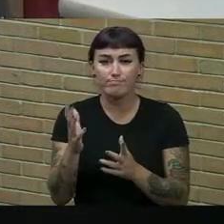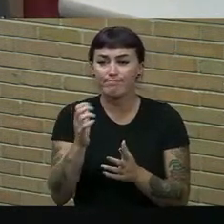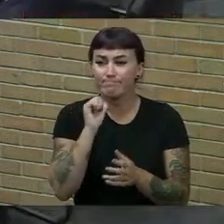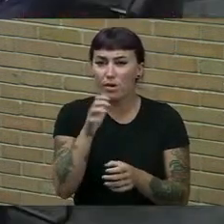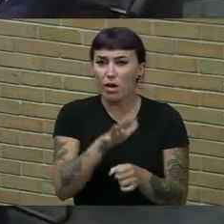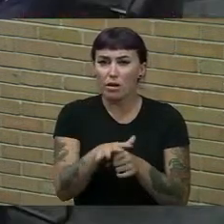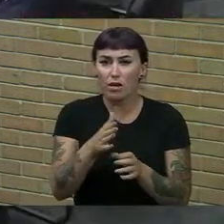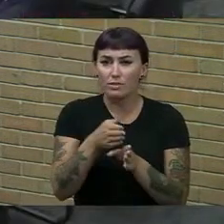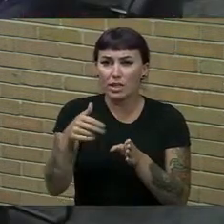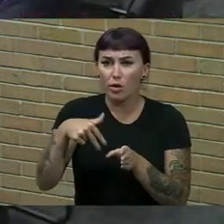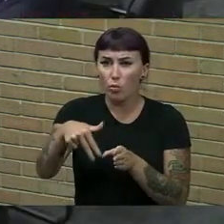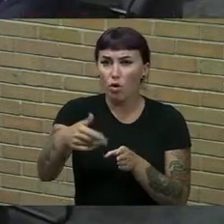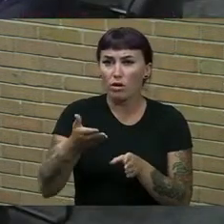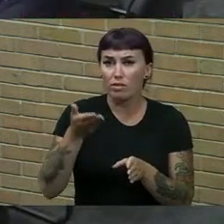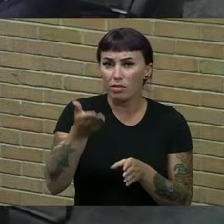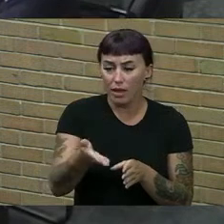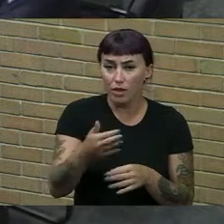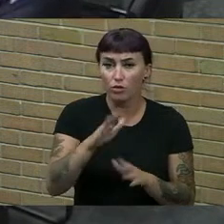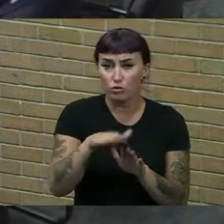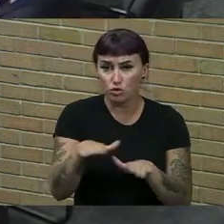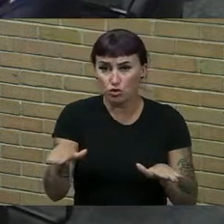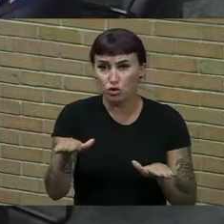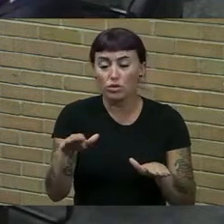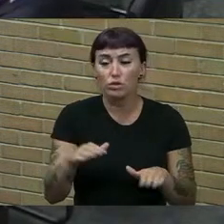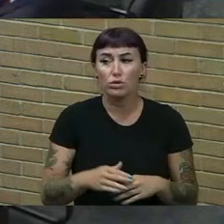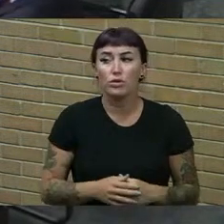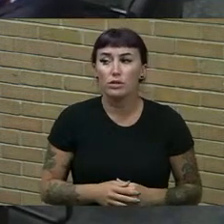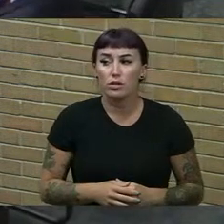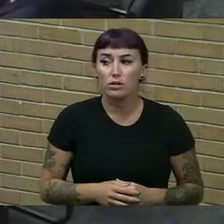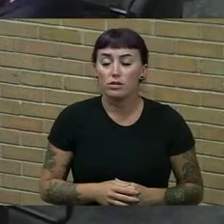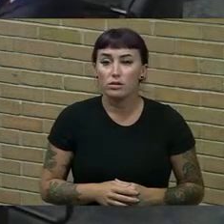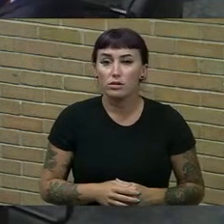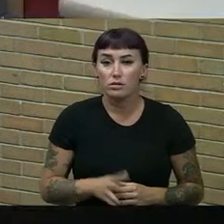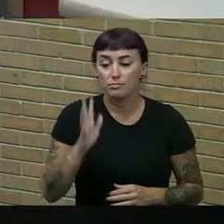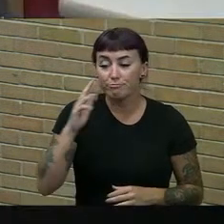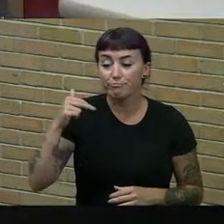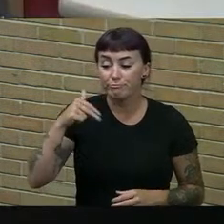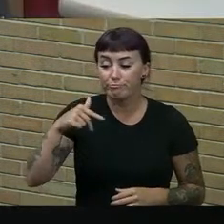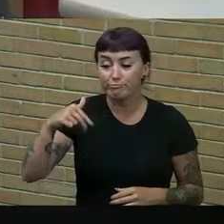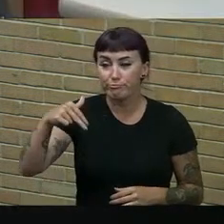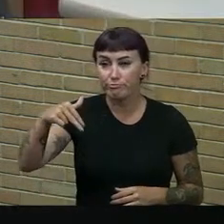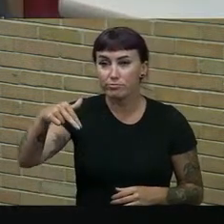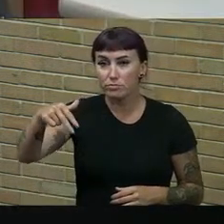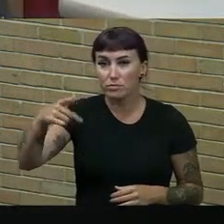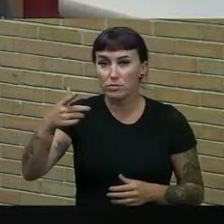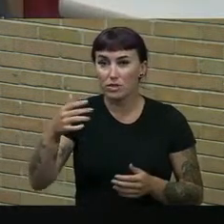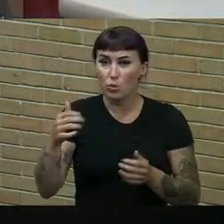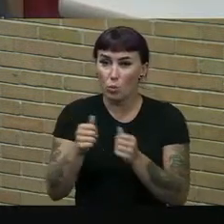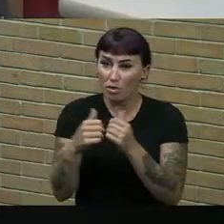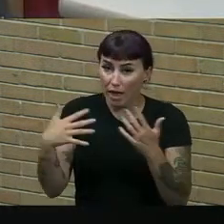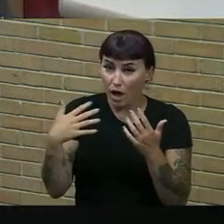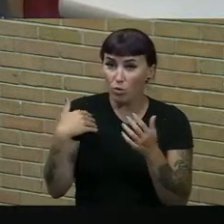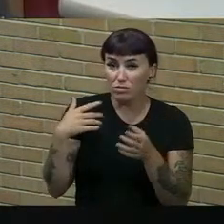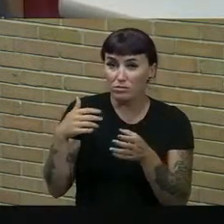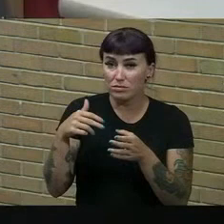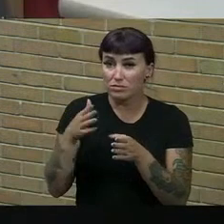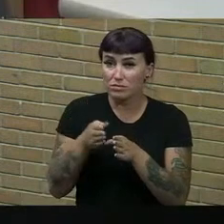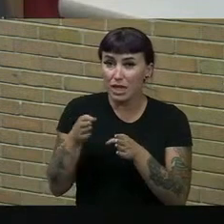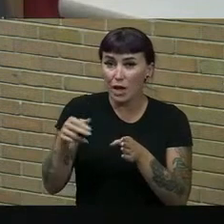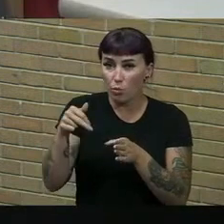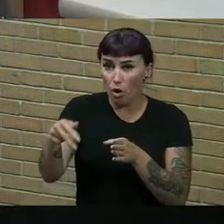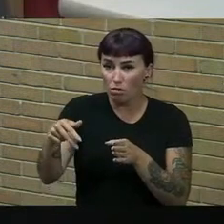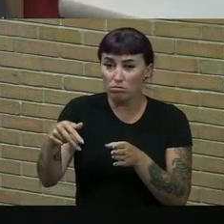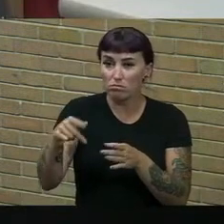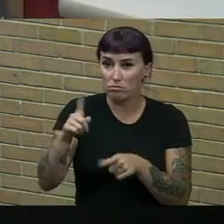side and how children would be able to transit along the side without sidewalks without a crosswalk, or to get to